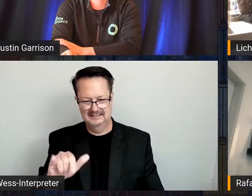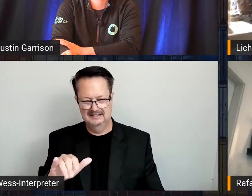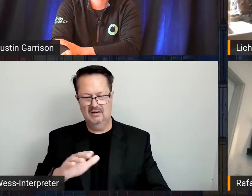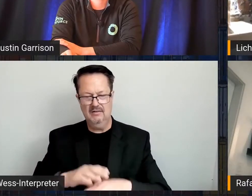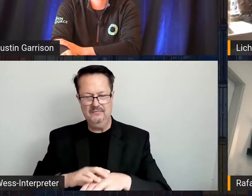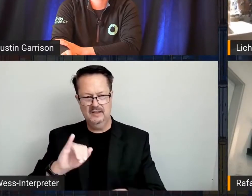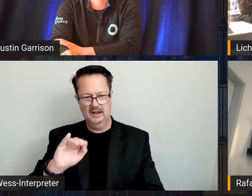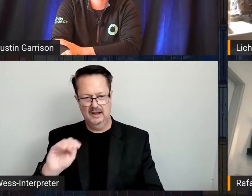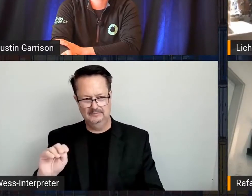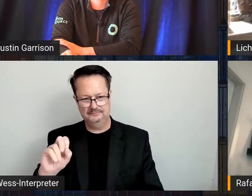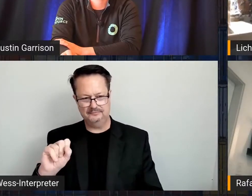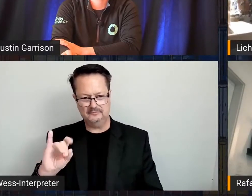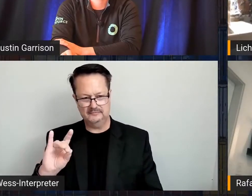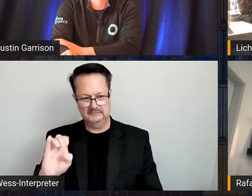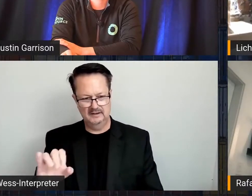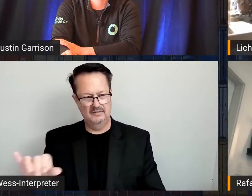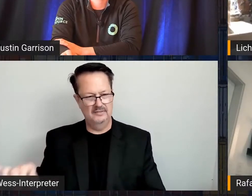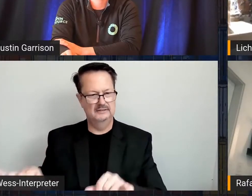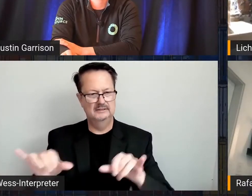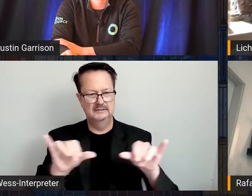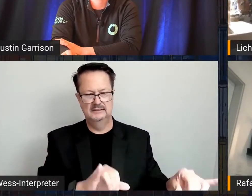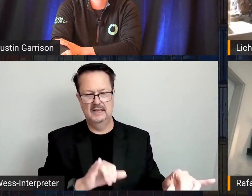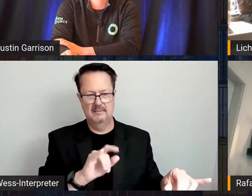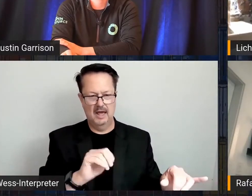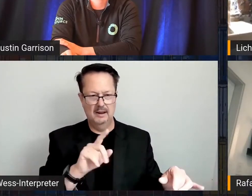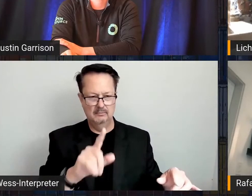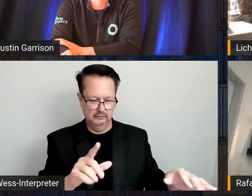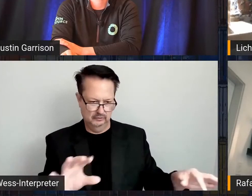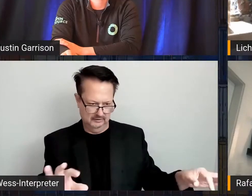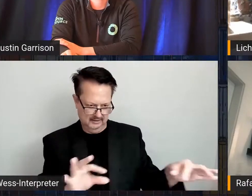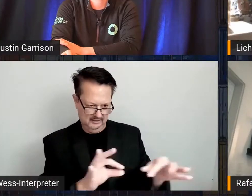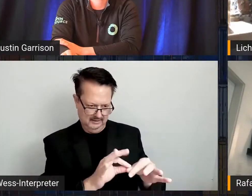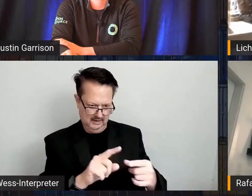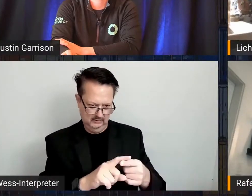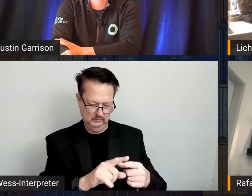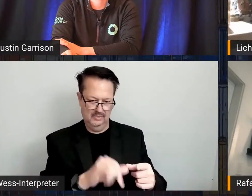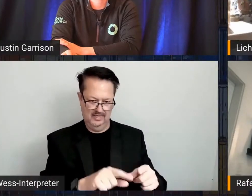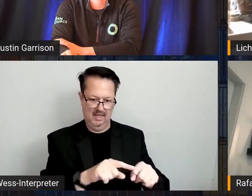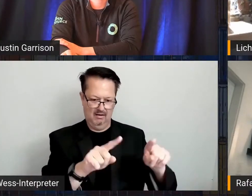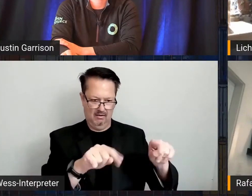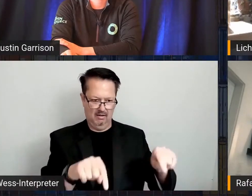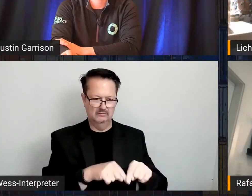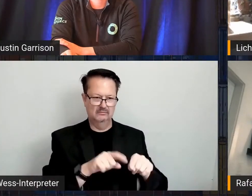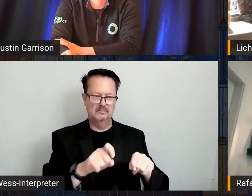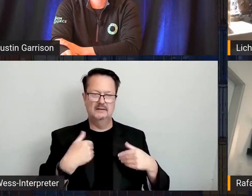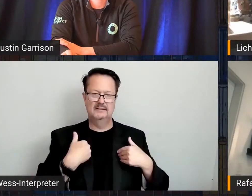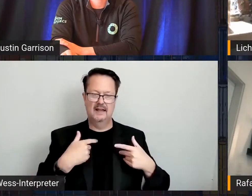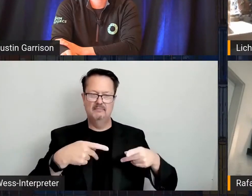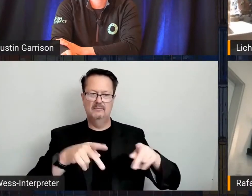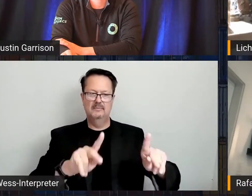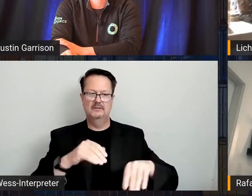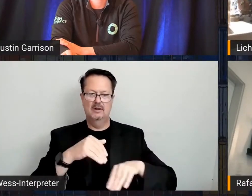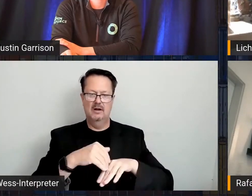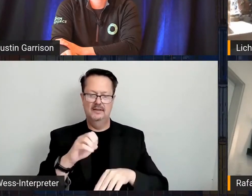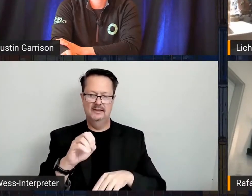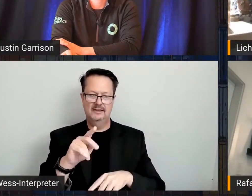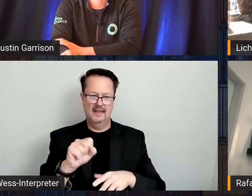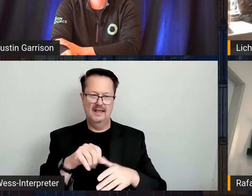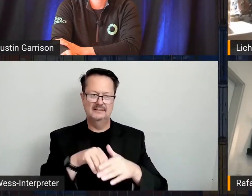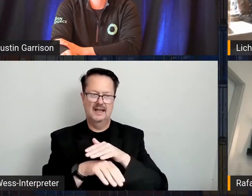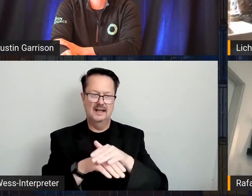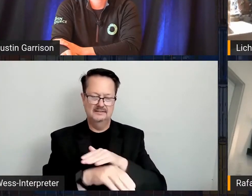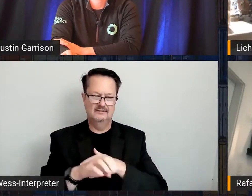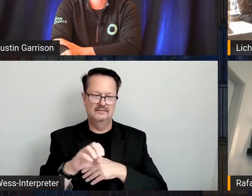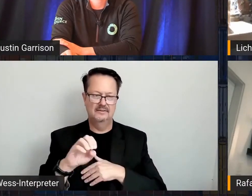same IAM identity you're using to access the console needs to have permissions on EKS Access Kubernetes API